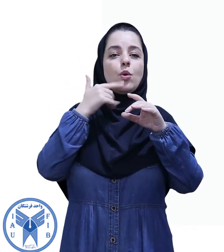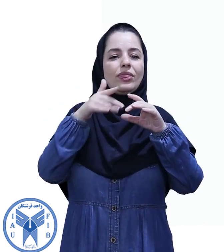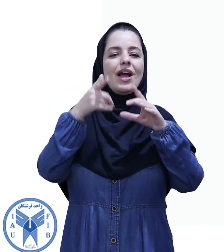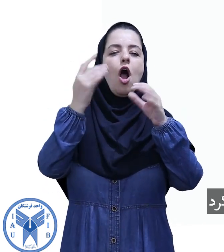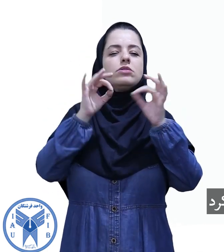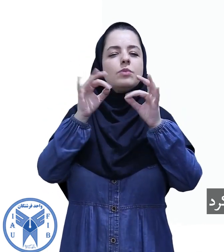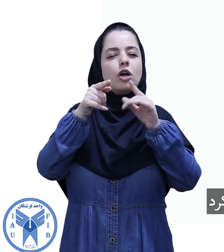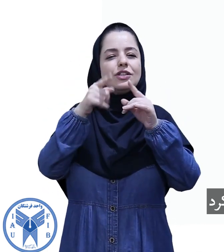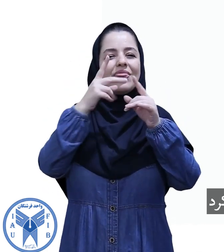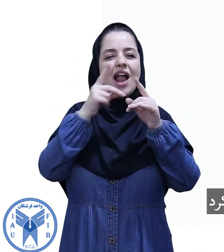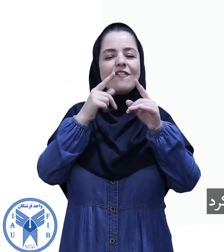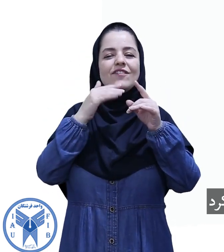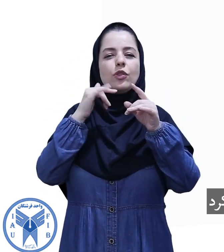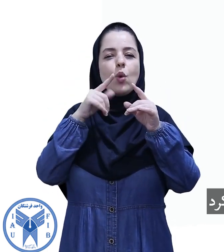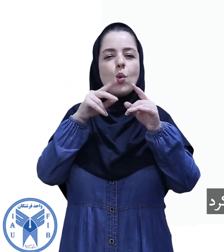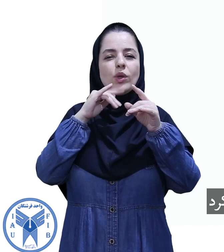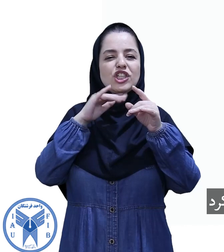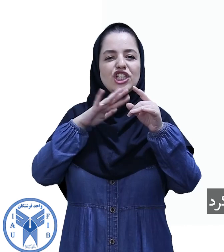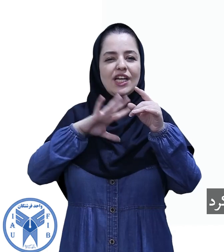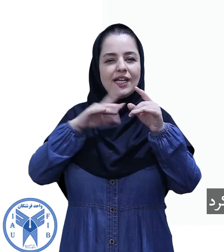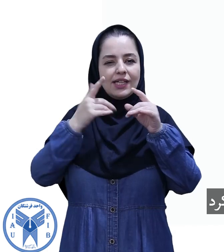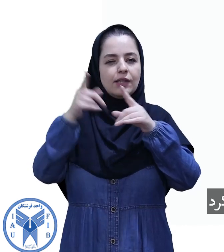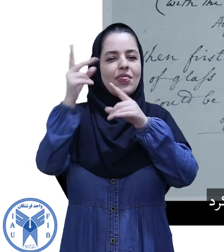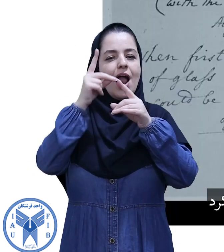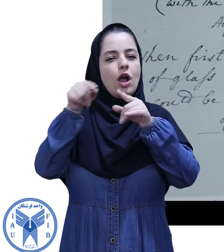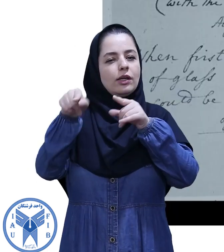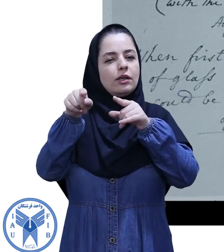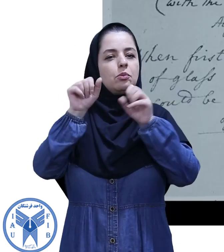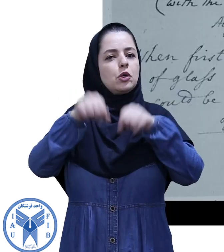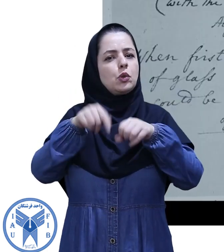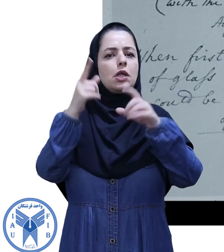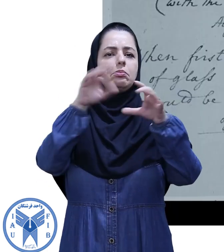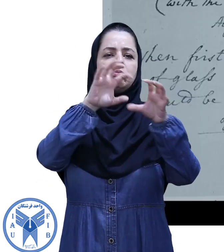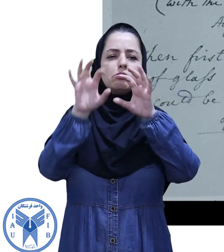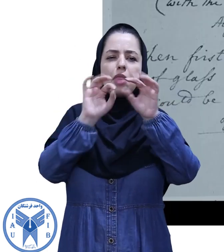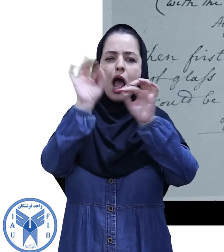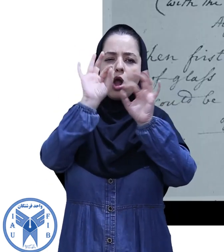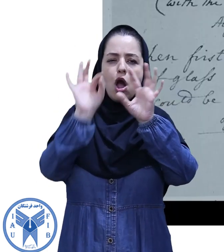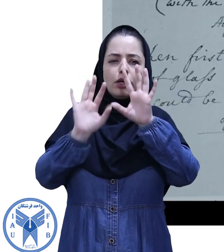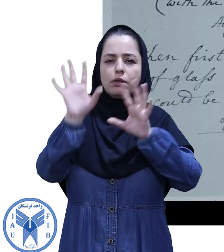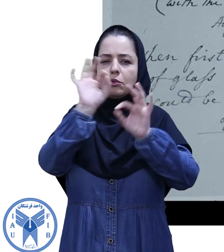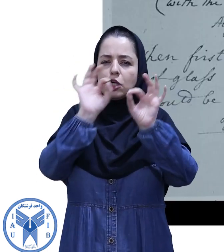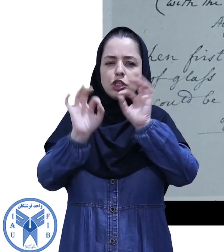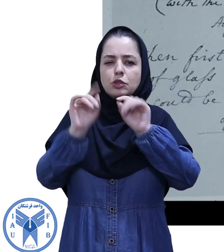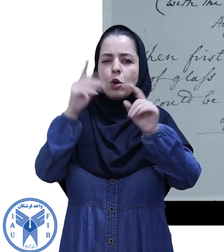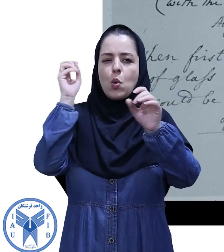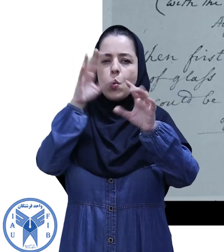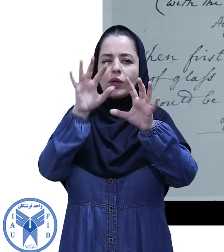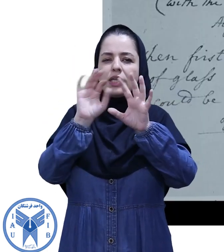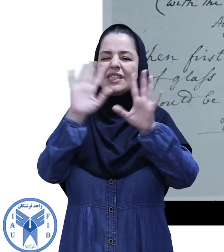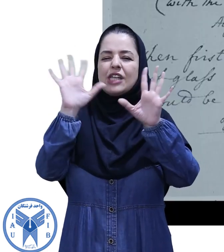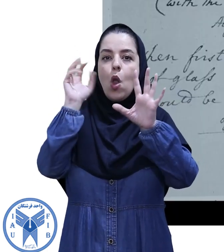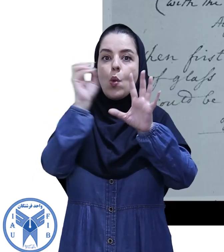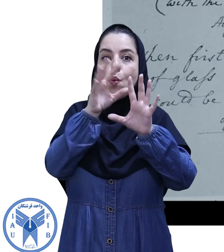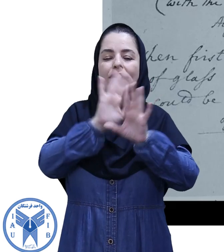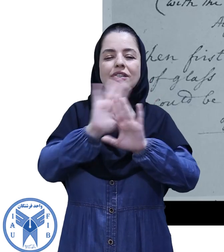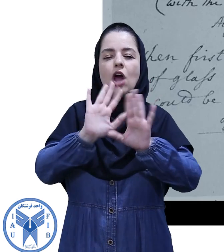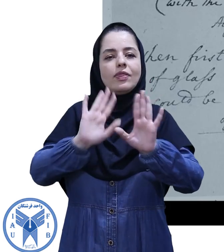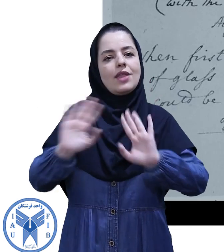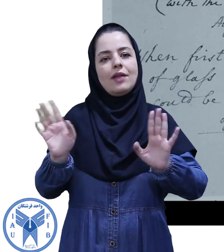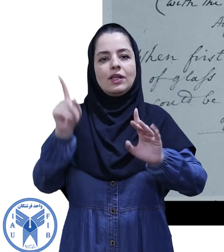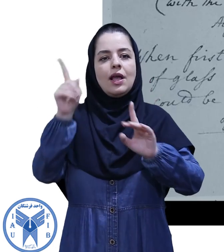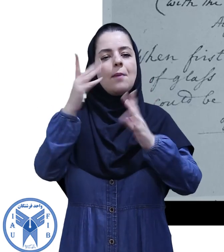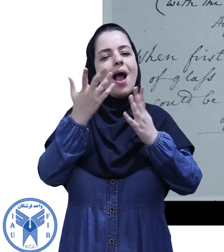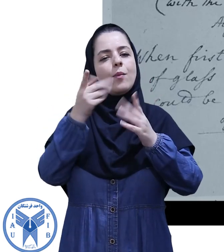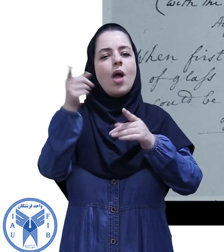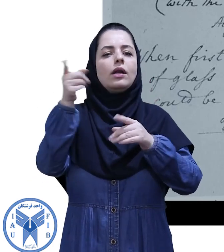Talbot used in his earliest experiments with photogenic drawing. Many of them are still around, and you can see them as long as you don't bring them